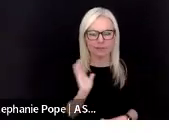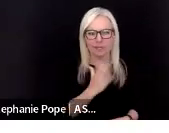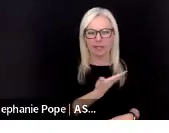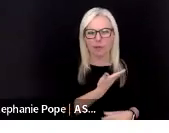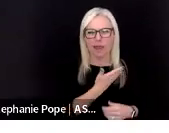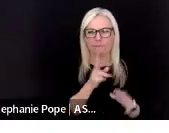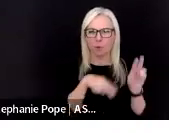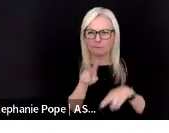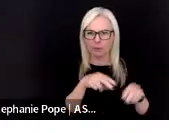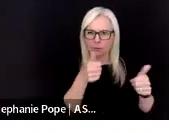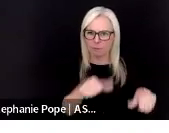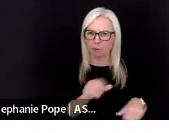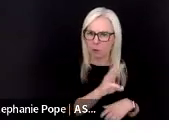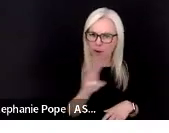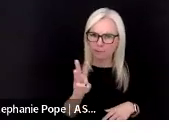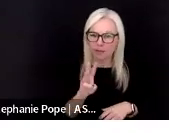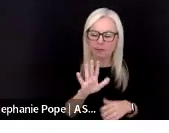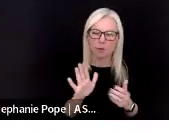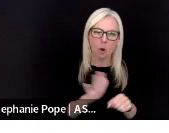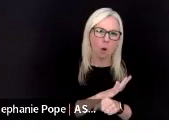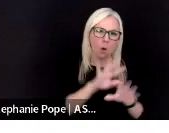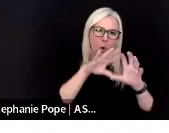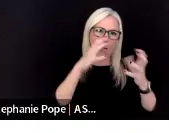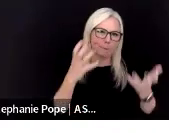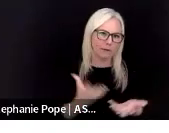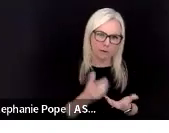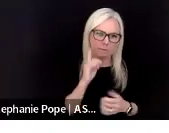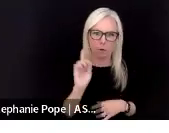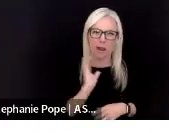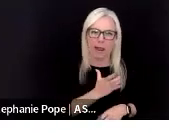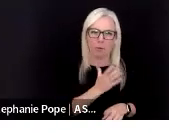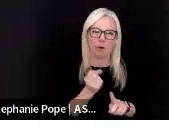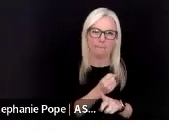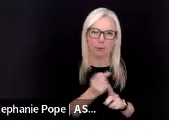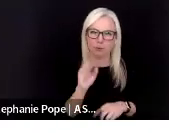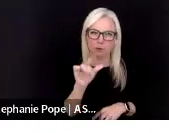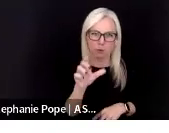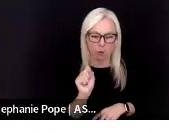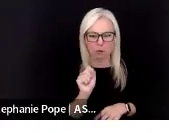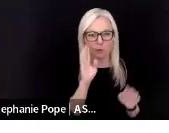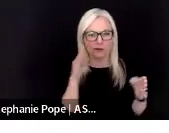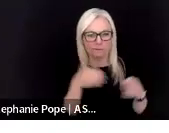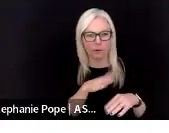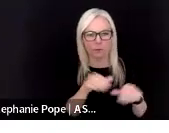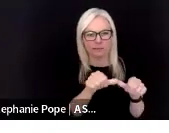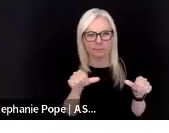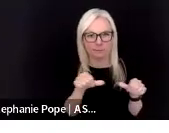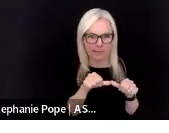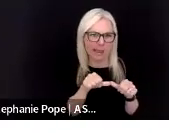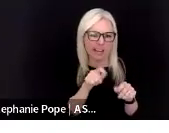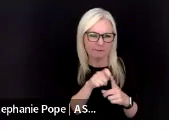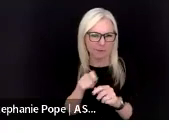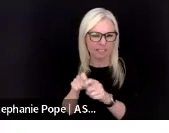website. There's a whole host of abuse prevention tools, including our spotlight on prevention, where we focus on specific issue areas. So I certainly encourage